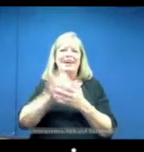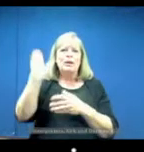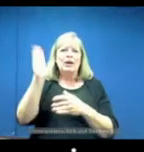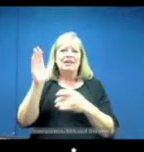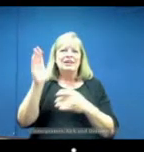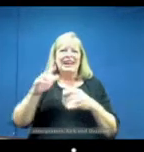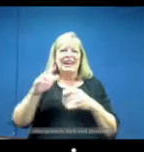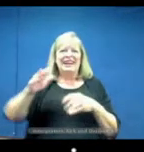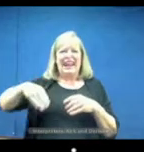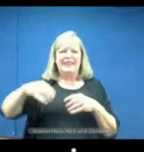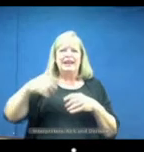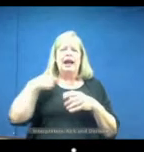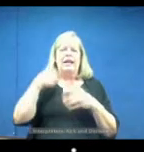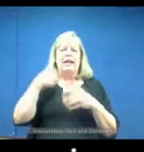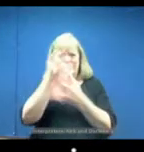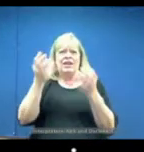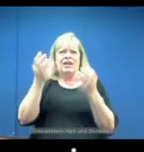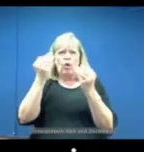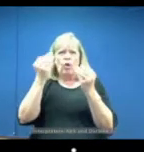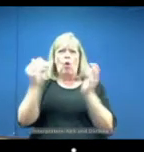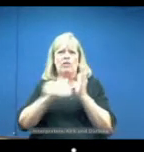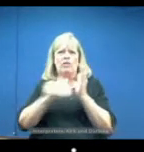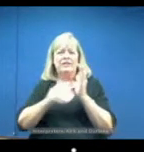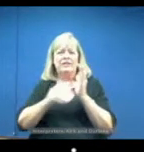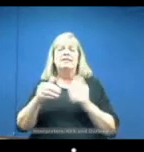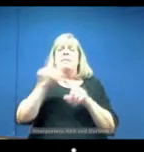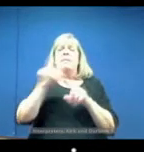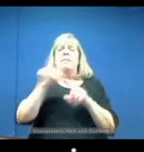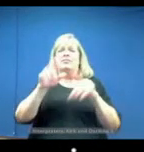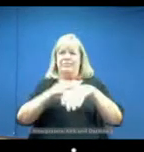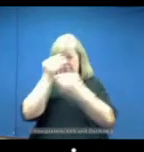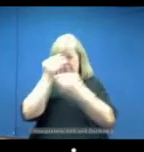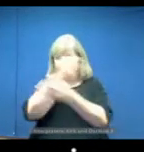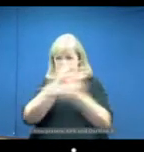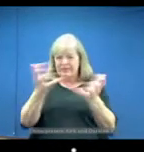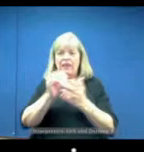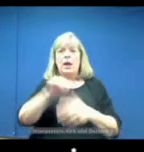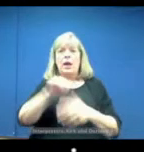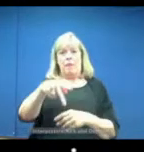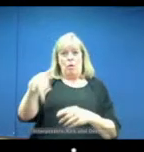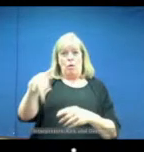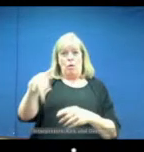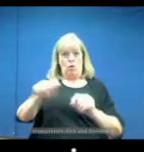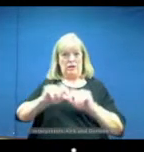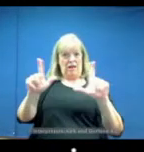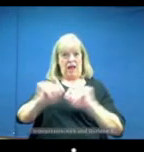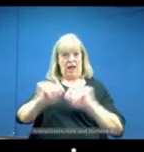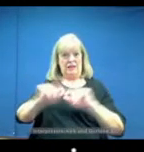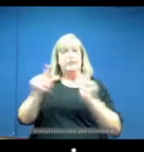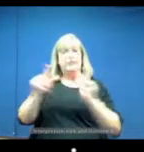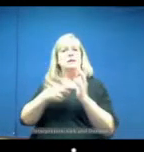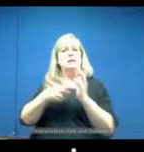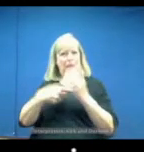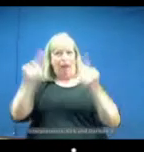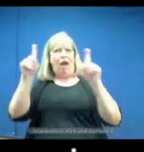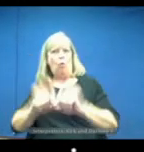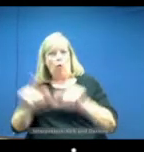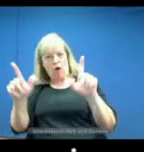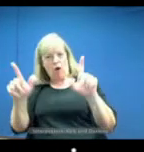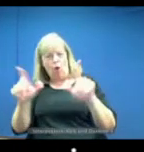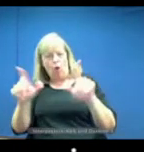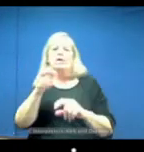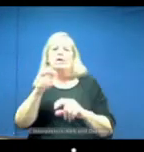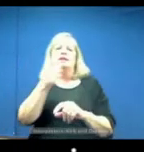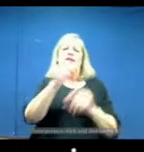the PowerPoint sometimes works here, and otherwise you can download it, and then we can go through it, turning pages as we